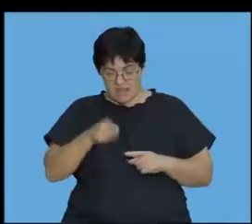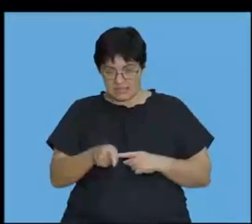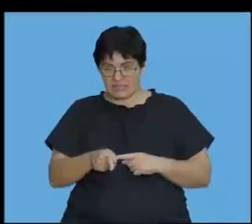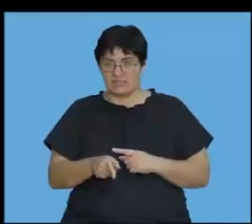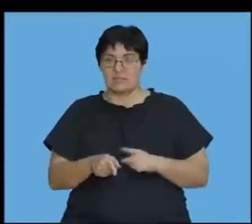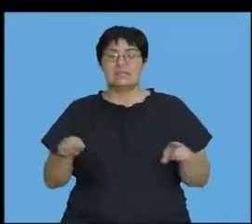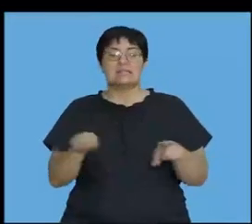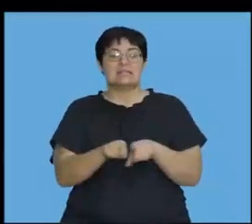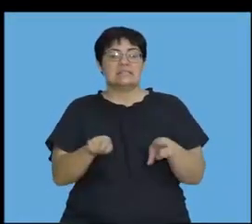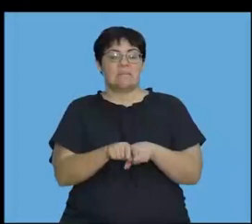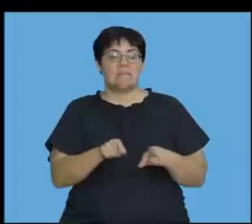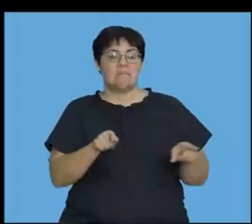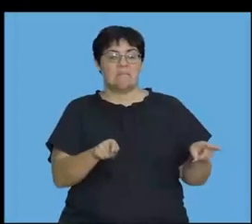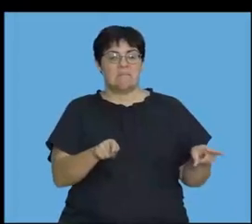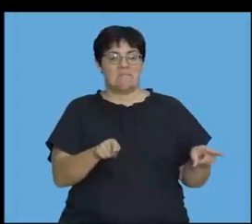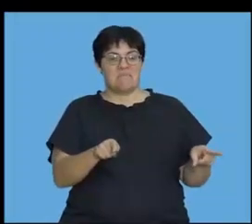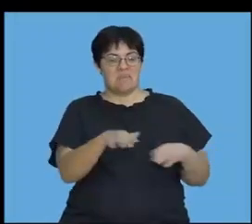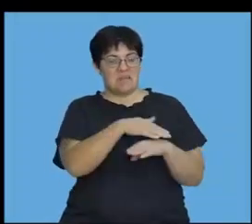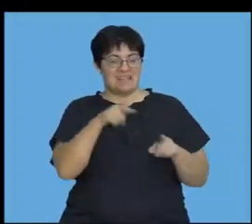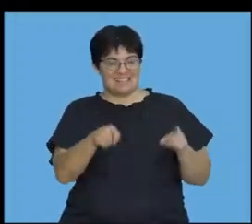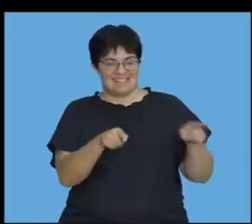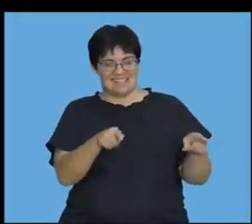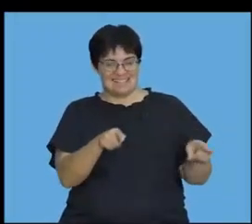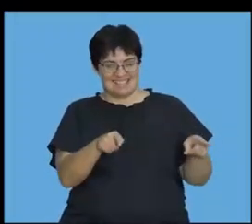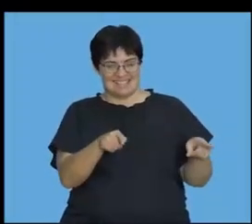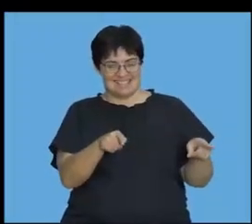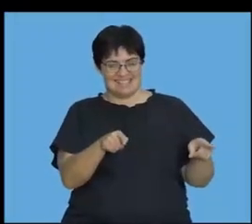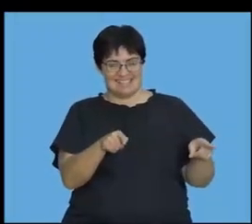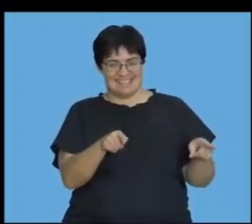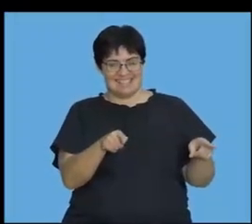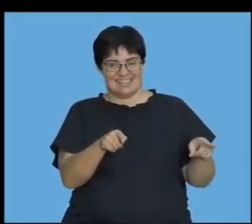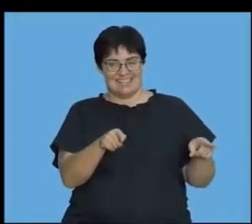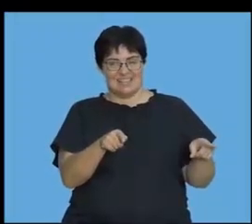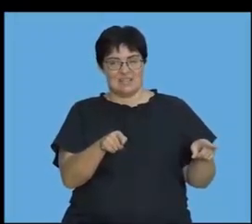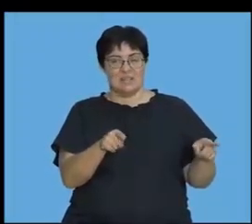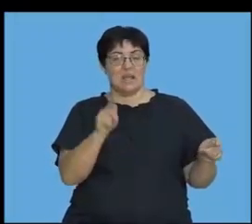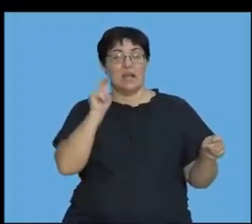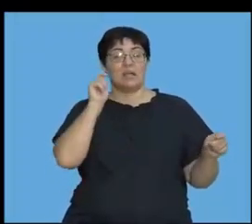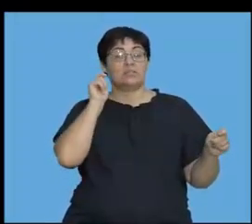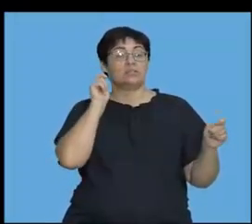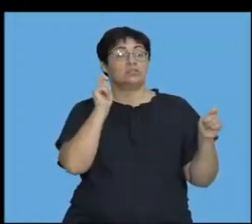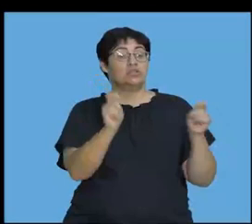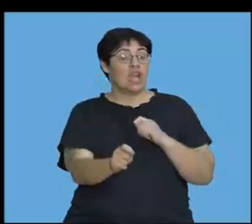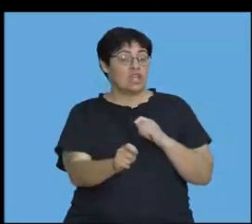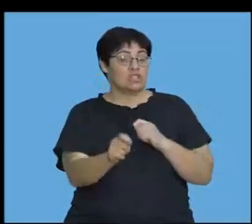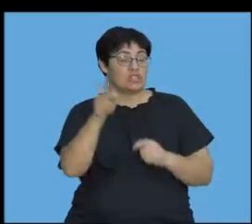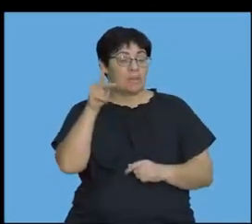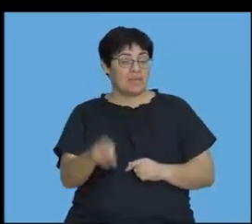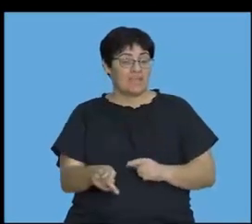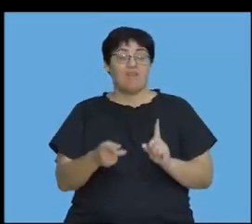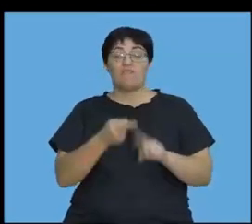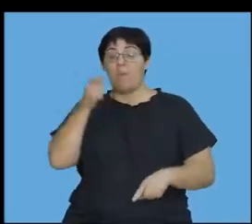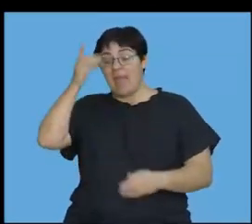we start from the same place. Now my change in